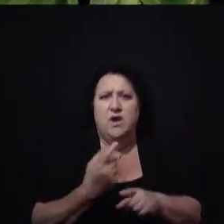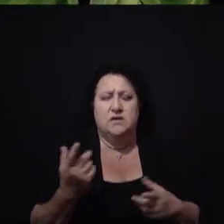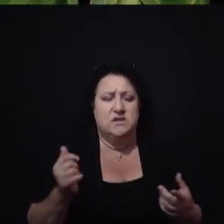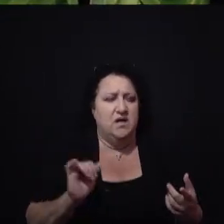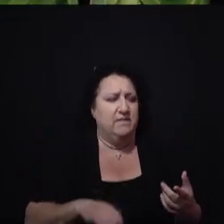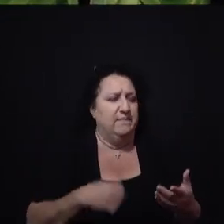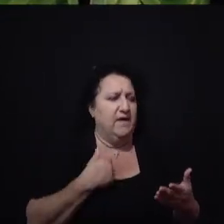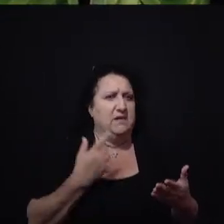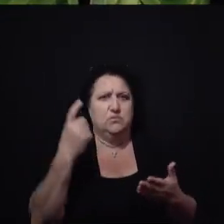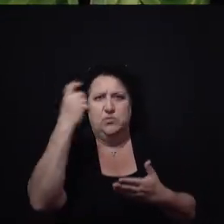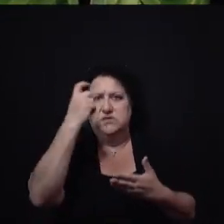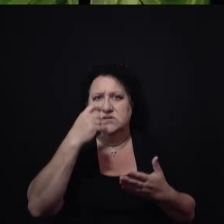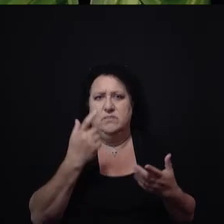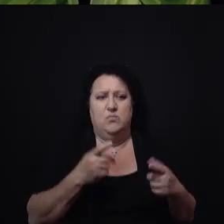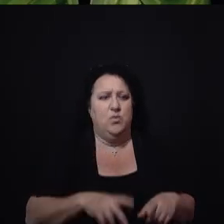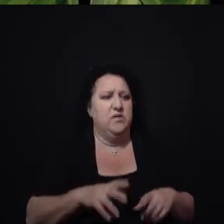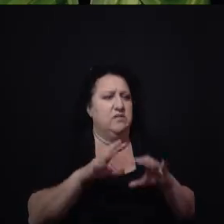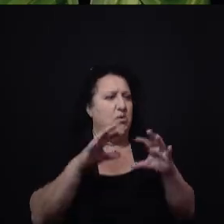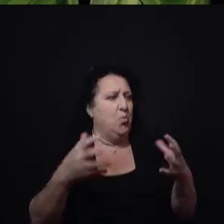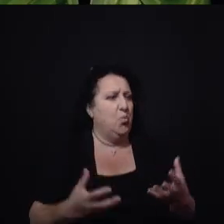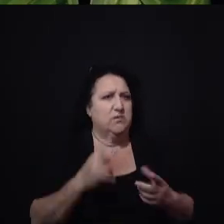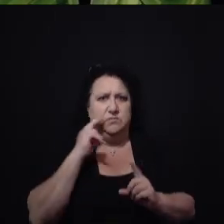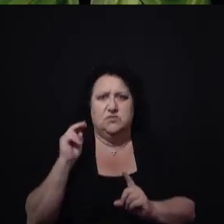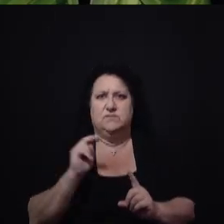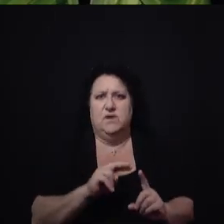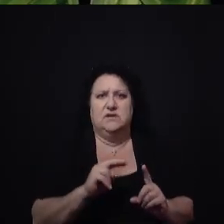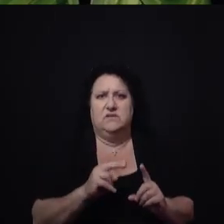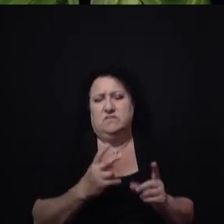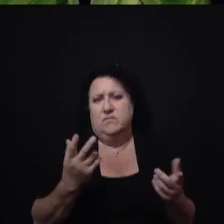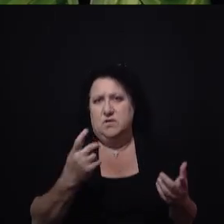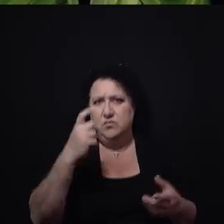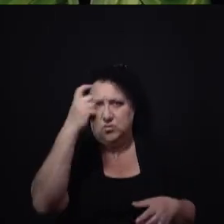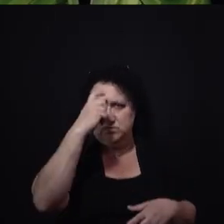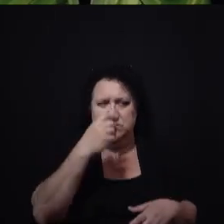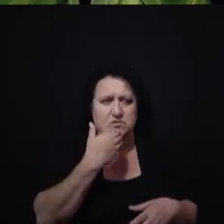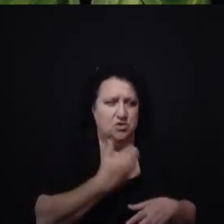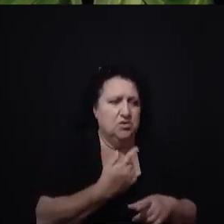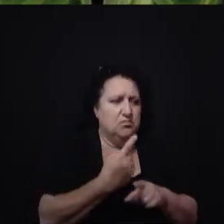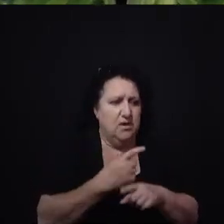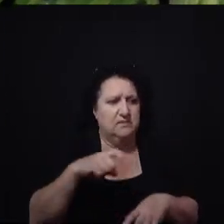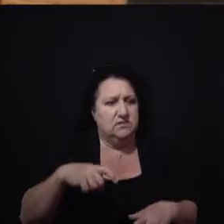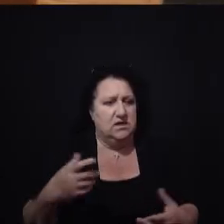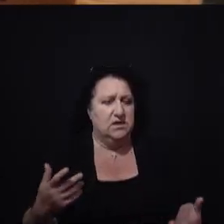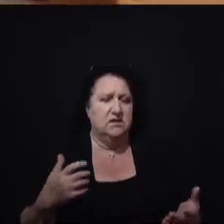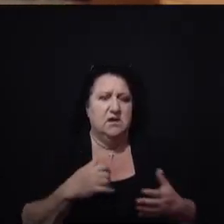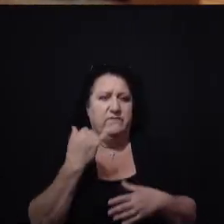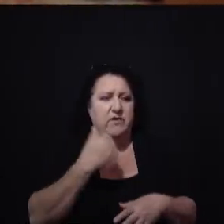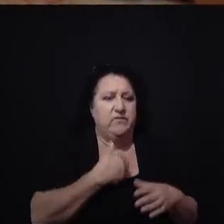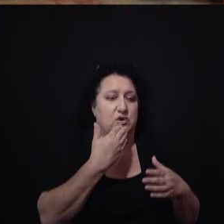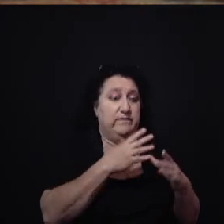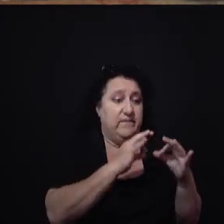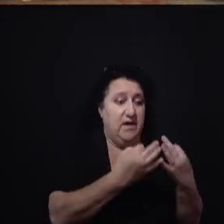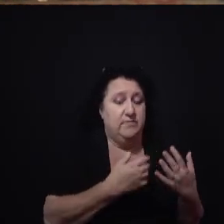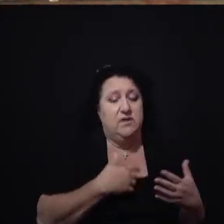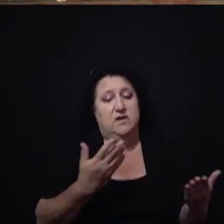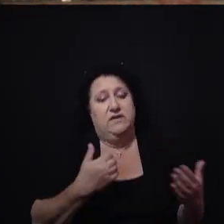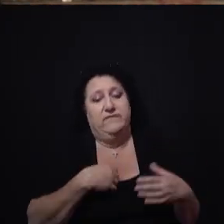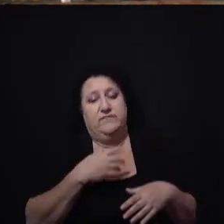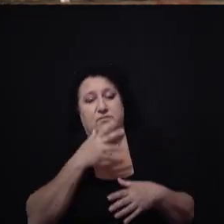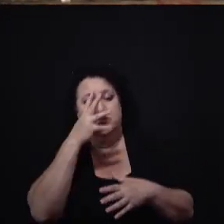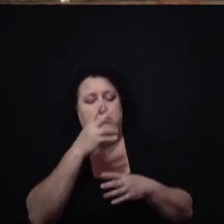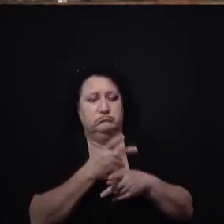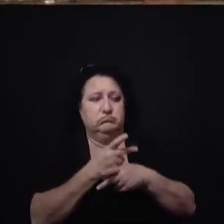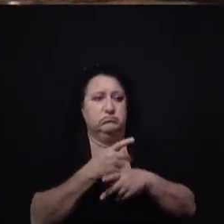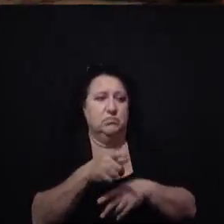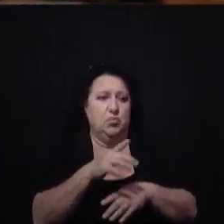sense provides. And it's good and right and needed. If you're gonna have a good family, if you're gonna try to parent your kids well, if you're gonna try to